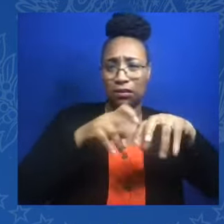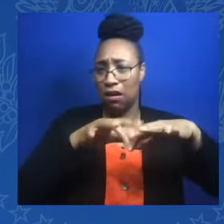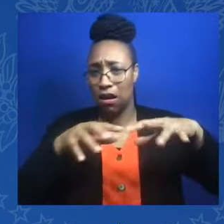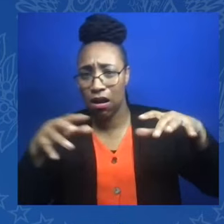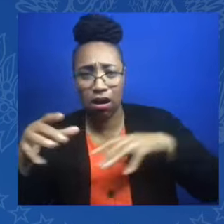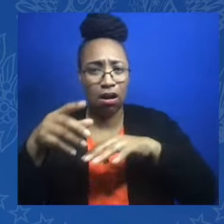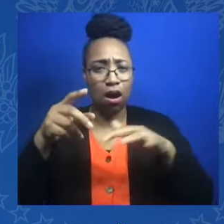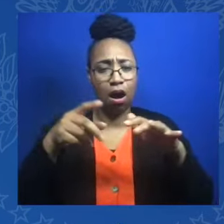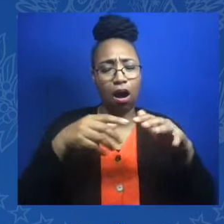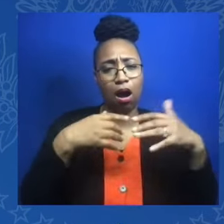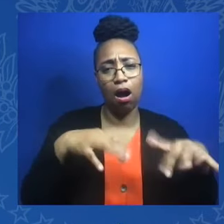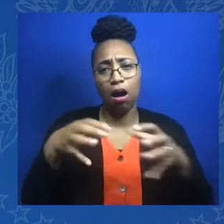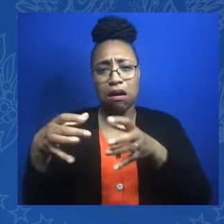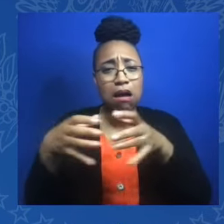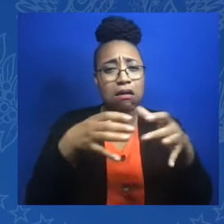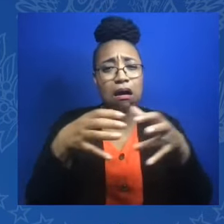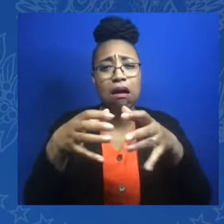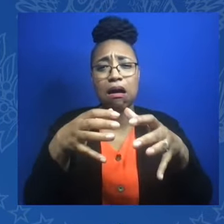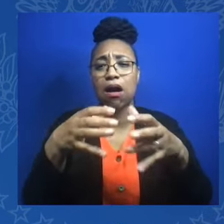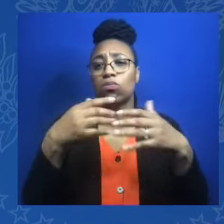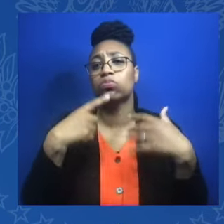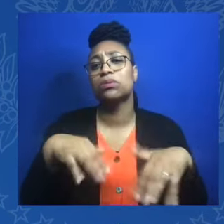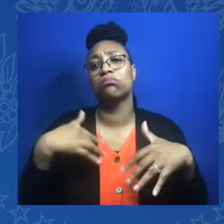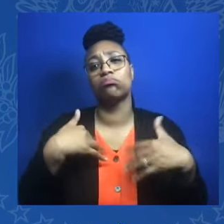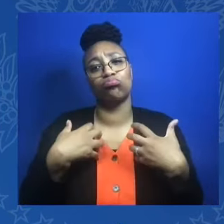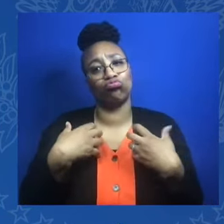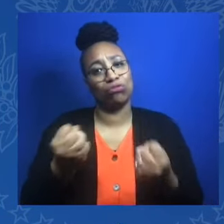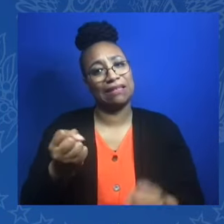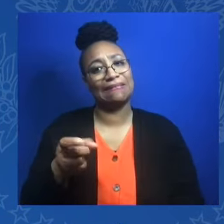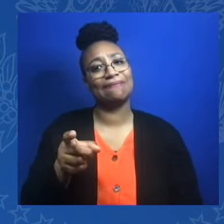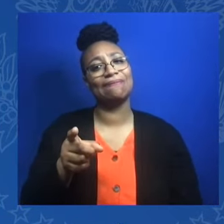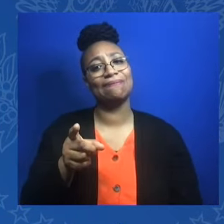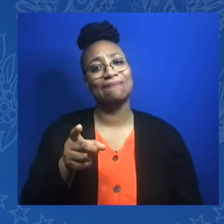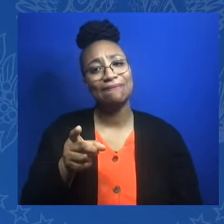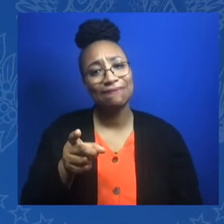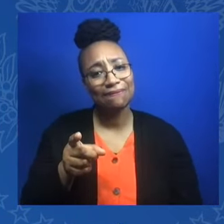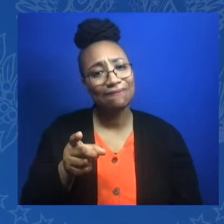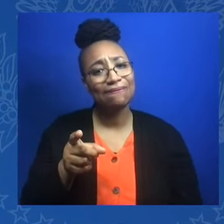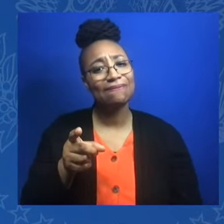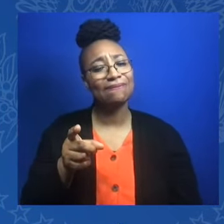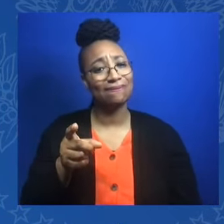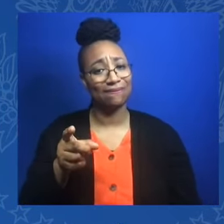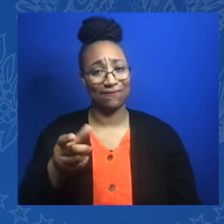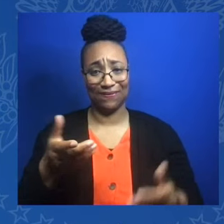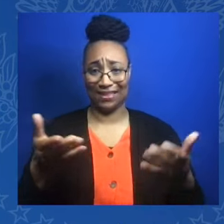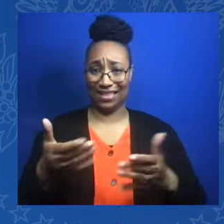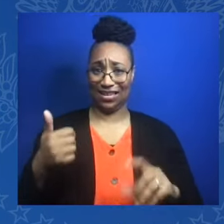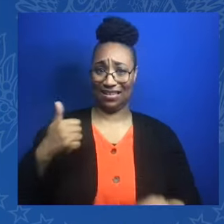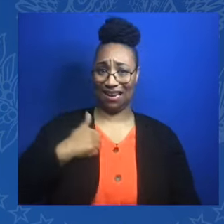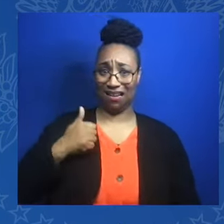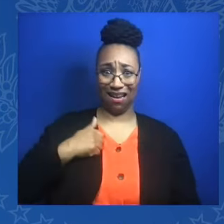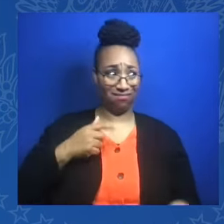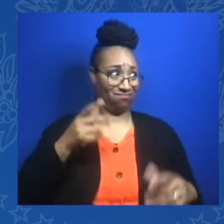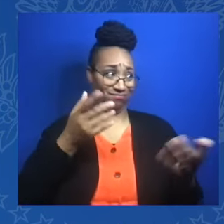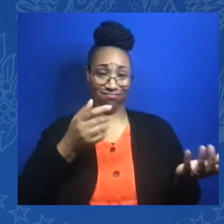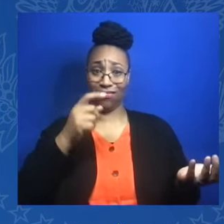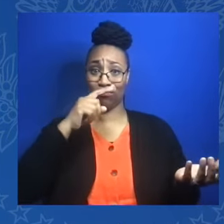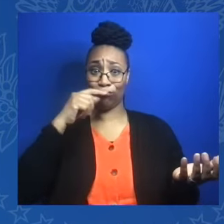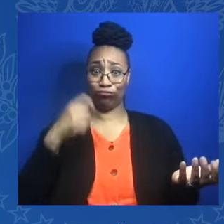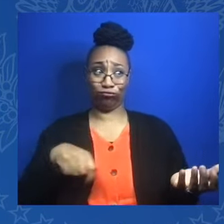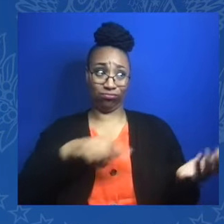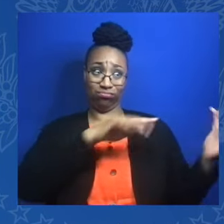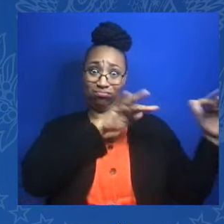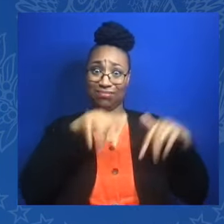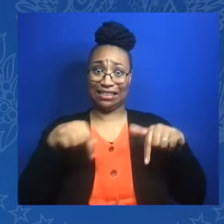I know there's a large Ukrainian diaspora here in Canada, not just the lovely lady we were all introduced to a moment ago, who feel the same